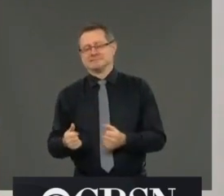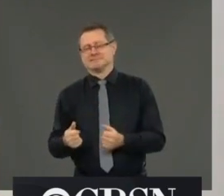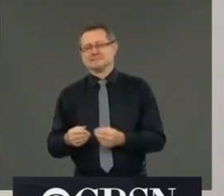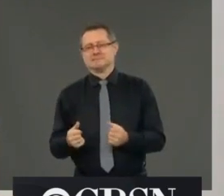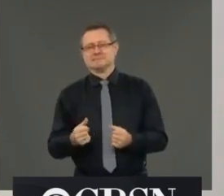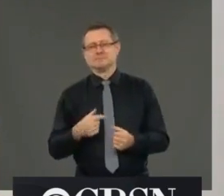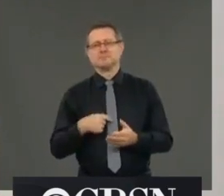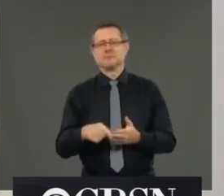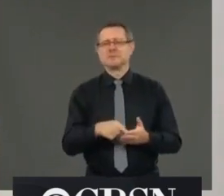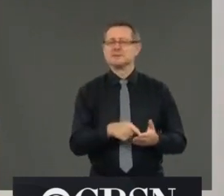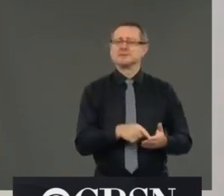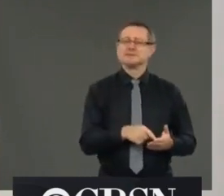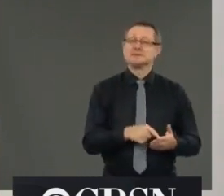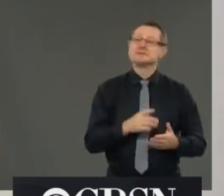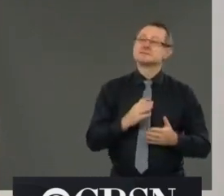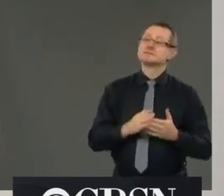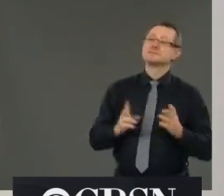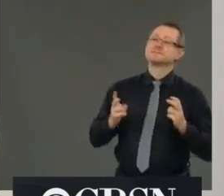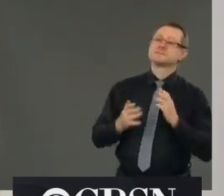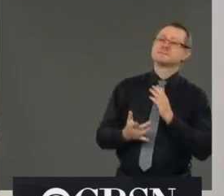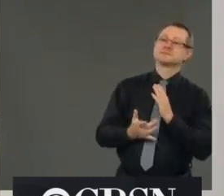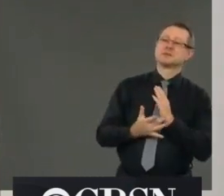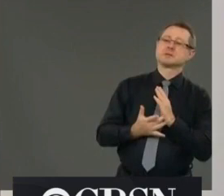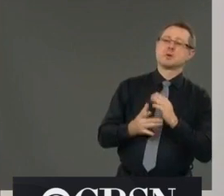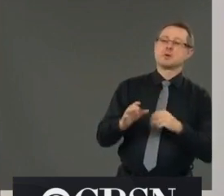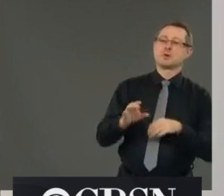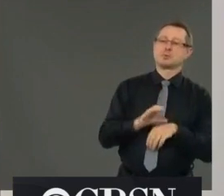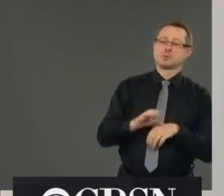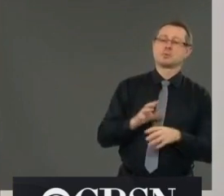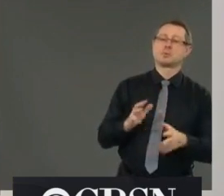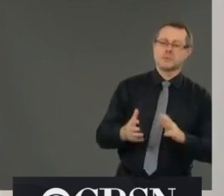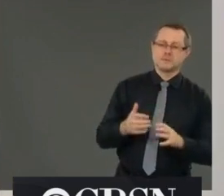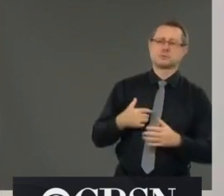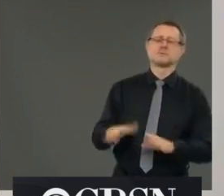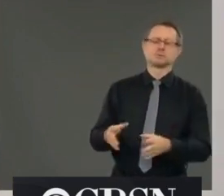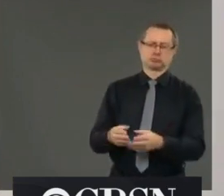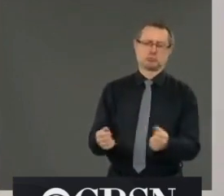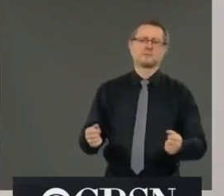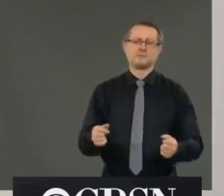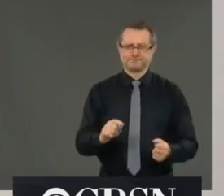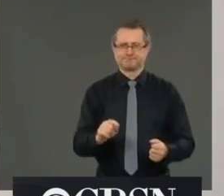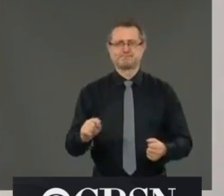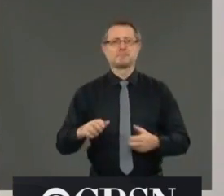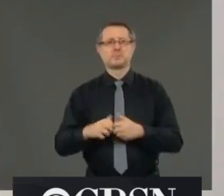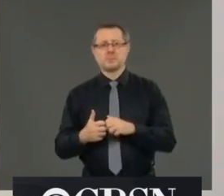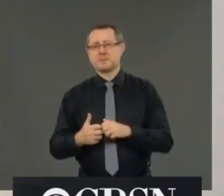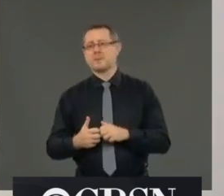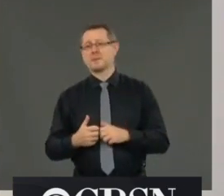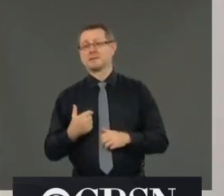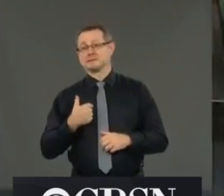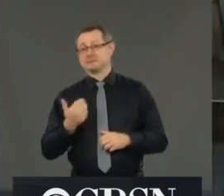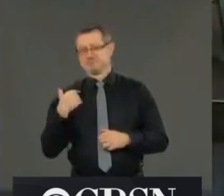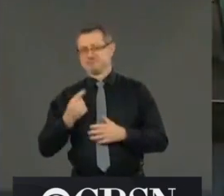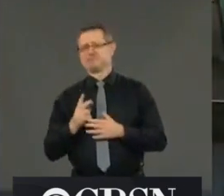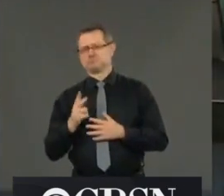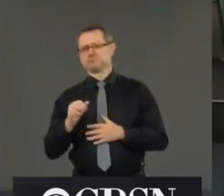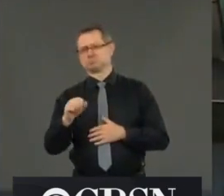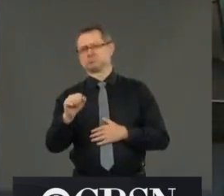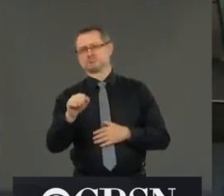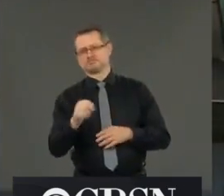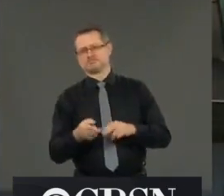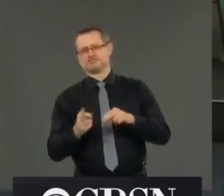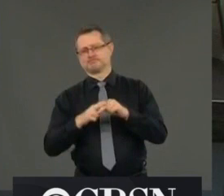was basically a technical error, but it has been resolved. So that there was an uptick this week. We're hearing this is